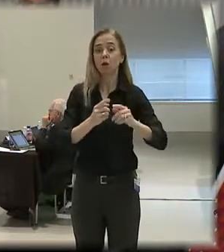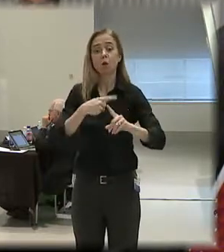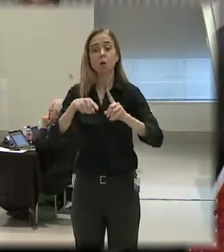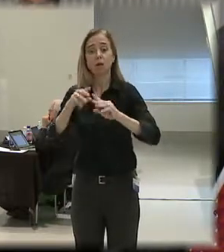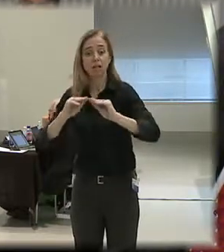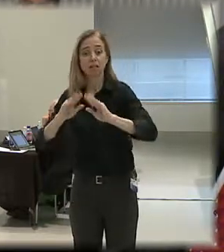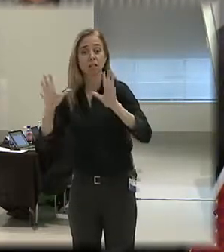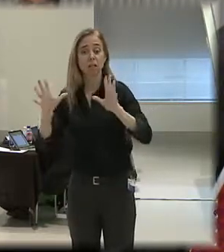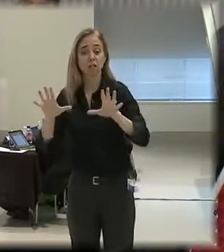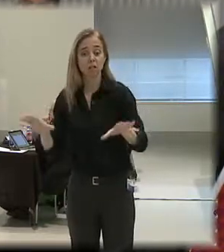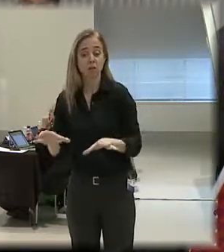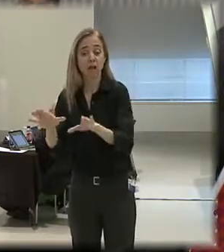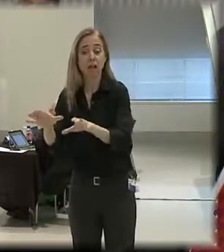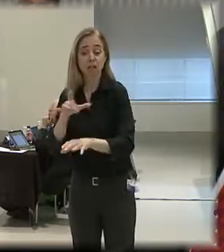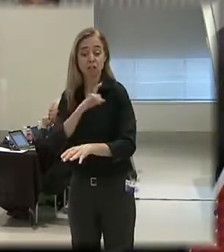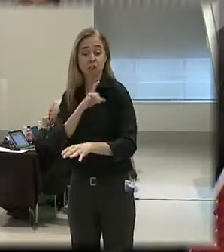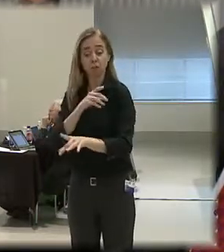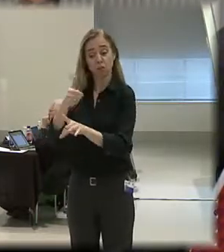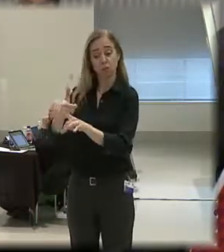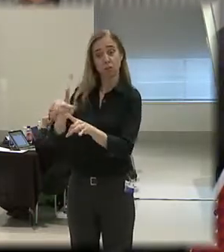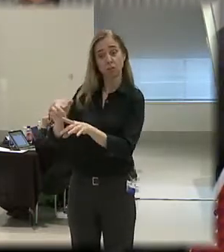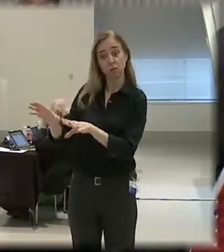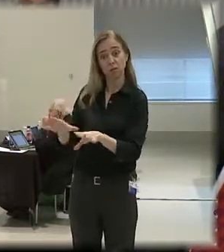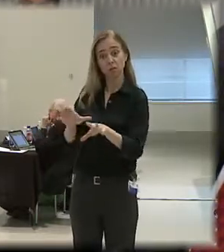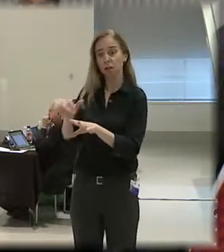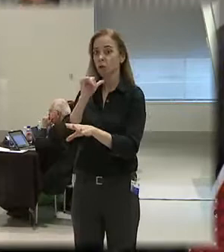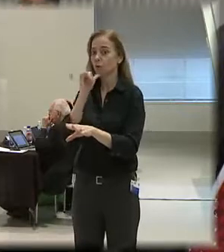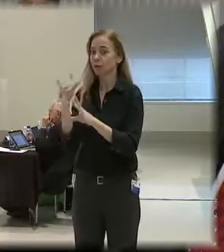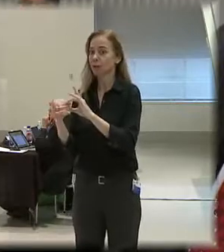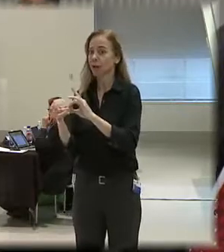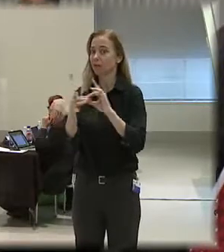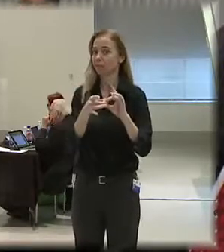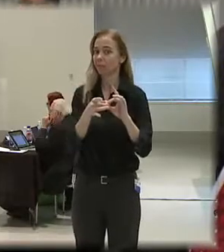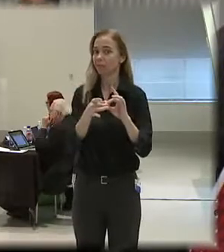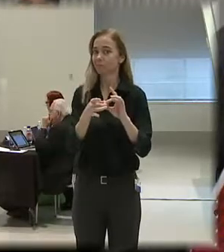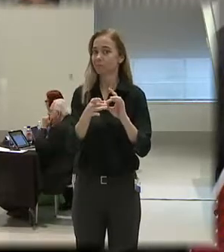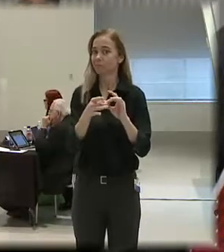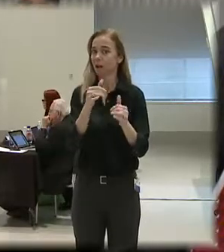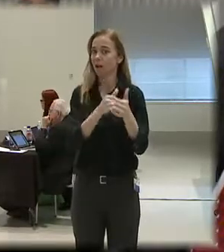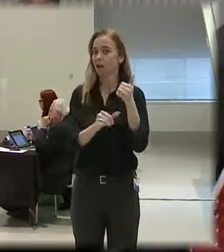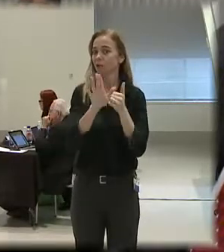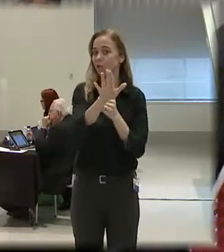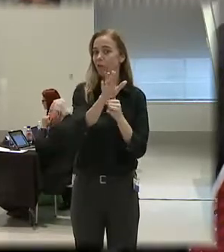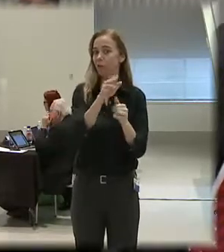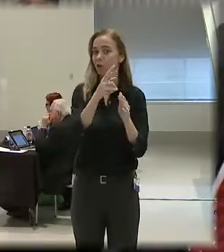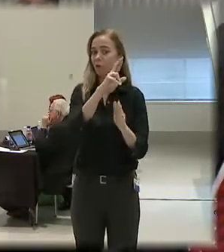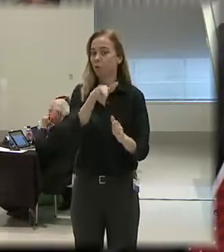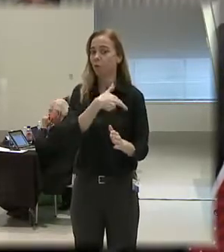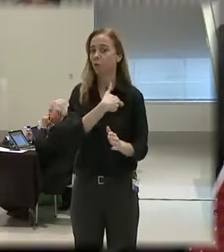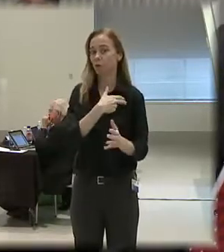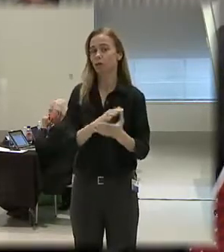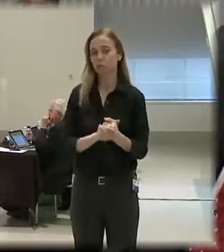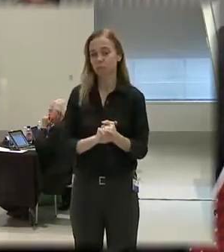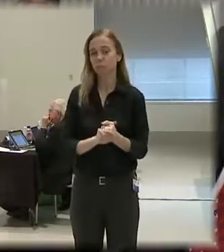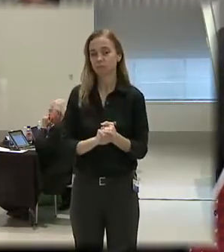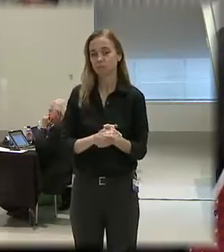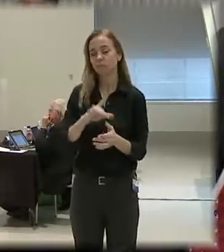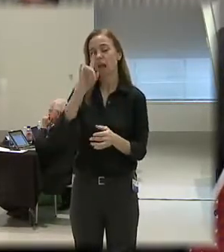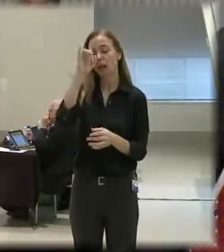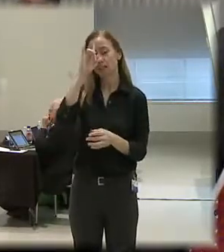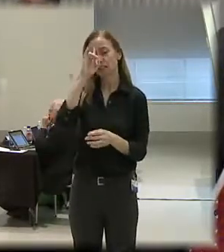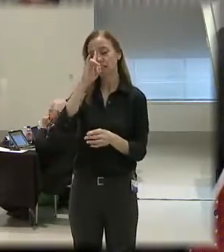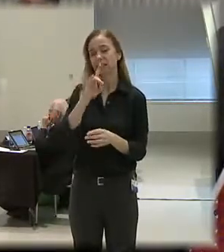actions that the officers have taken were not in the scope of their employment. So there is a separation. And again, I believe it's on